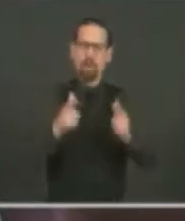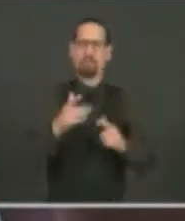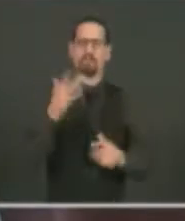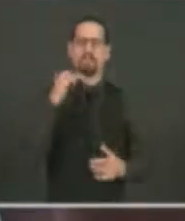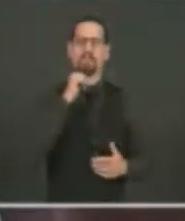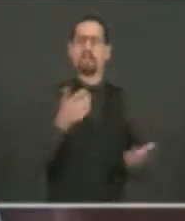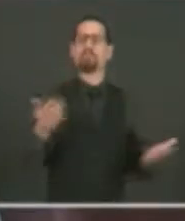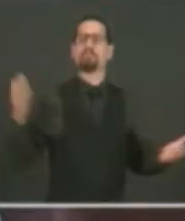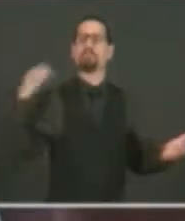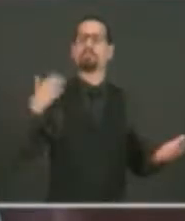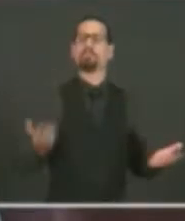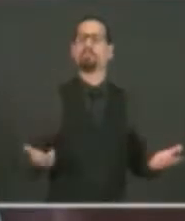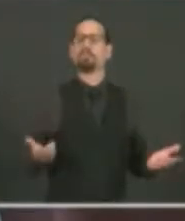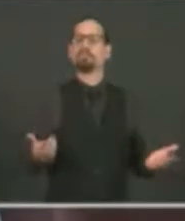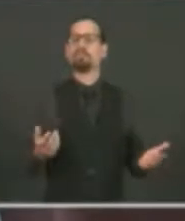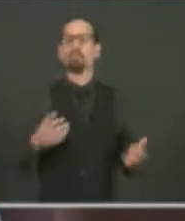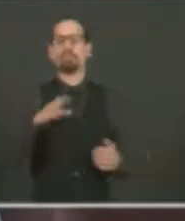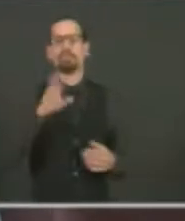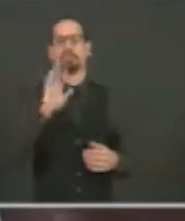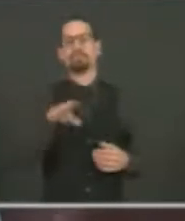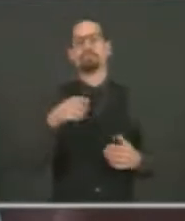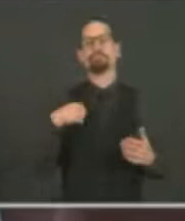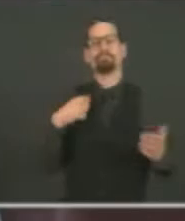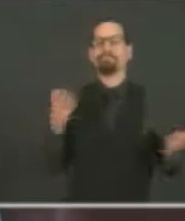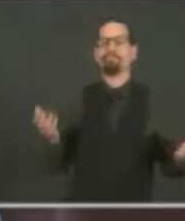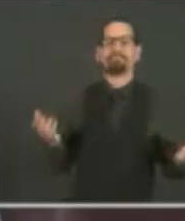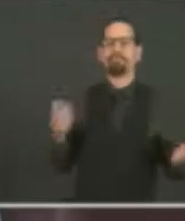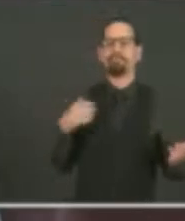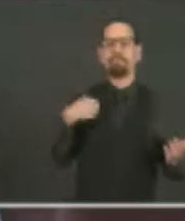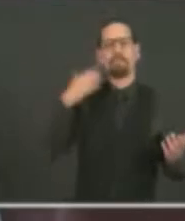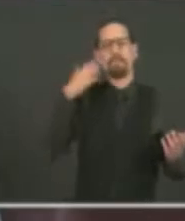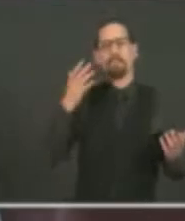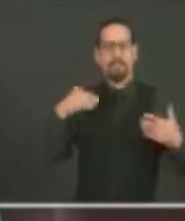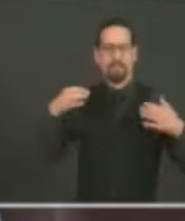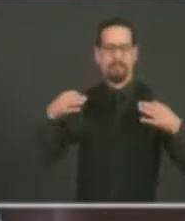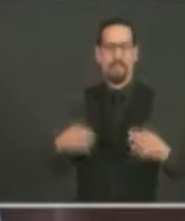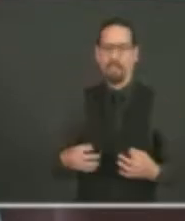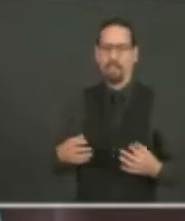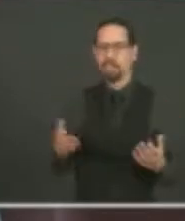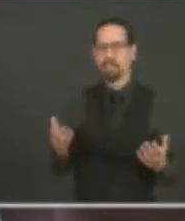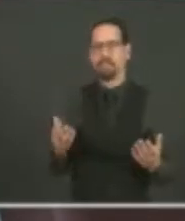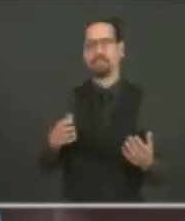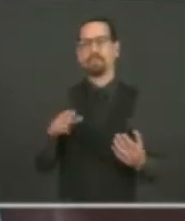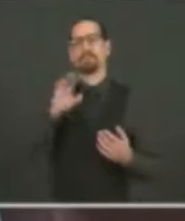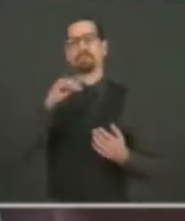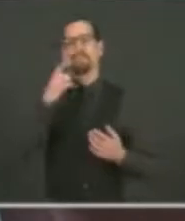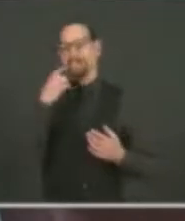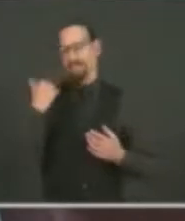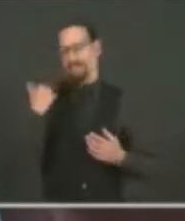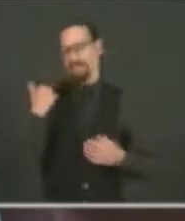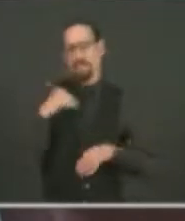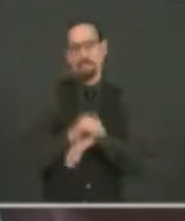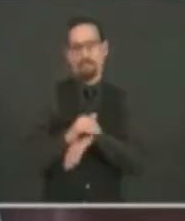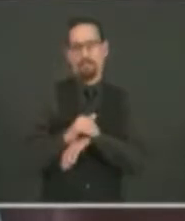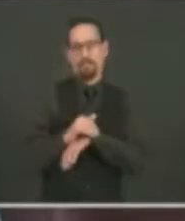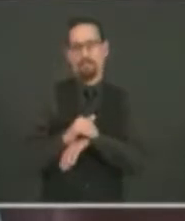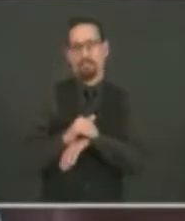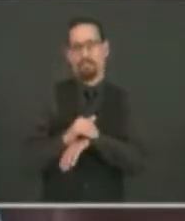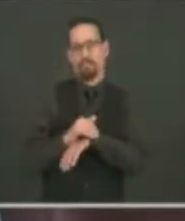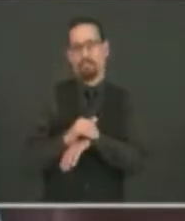I don't think so, and I maintain that position. I just last night, the Warwick School